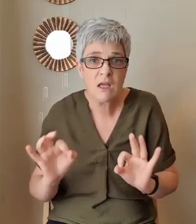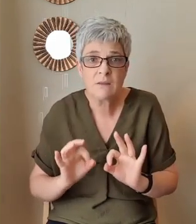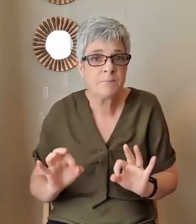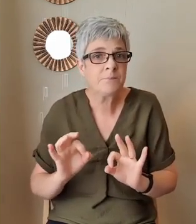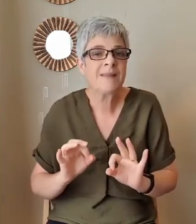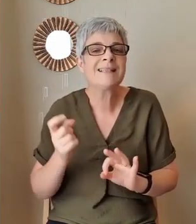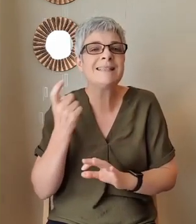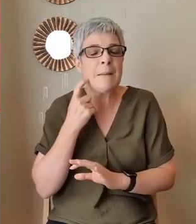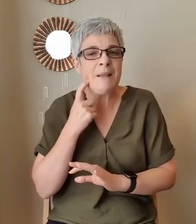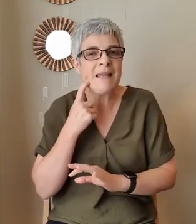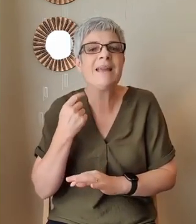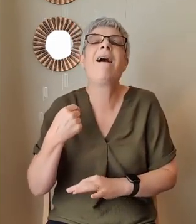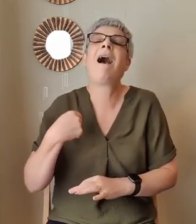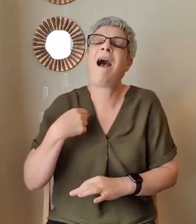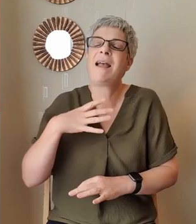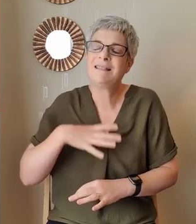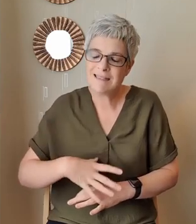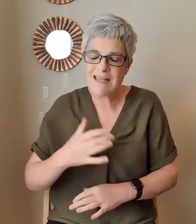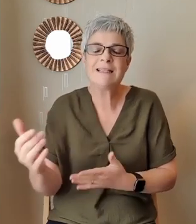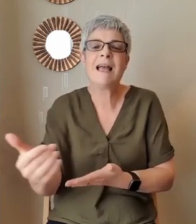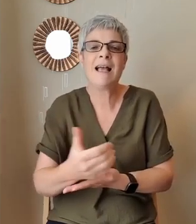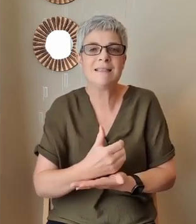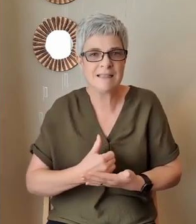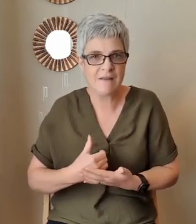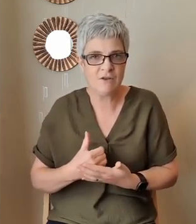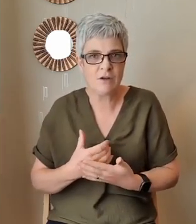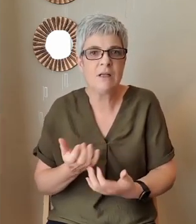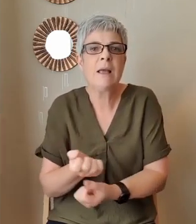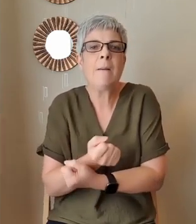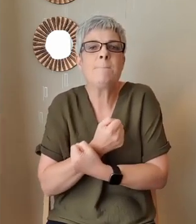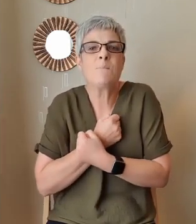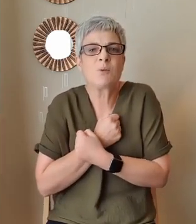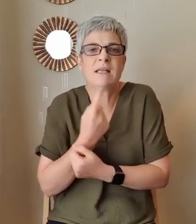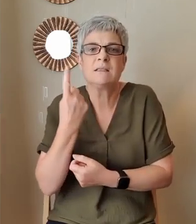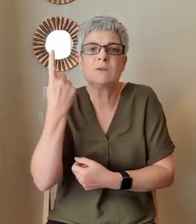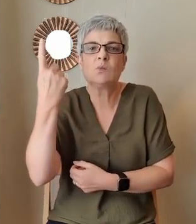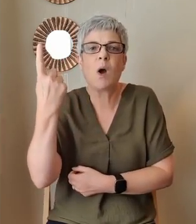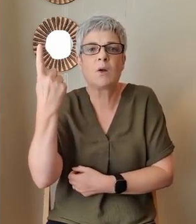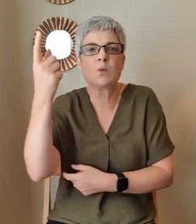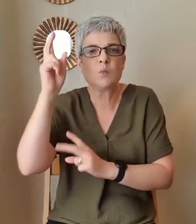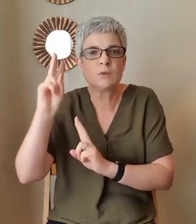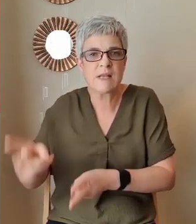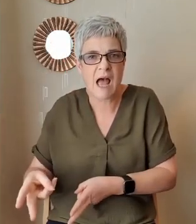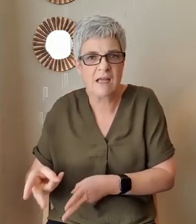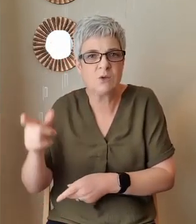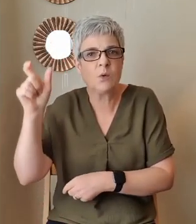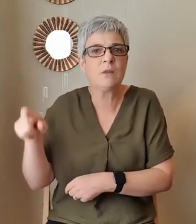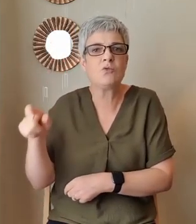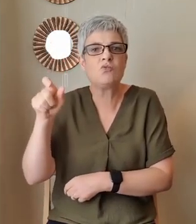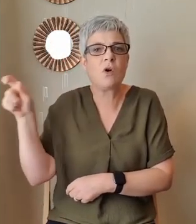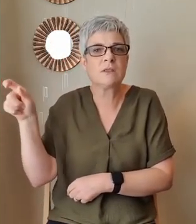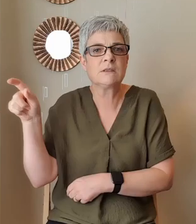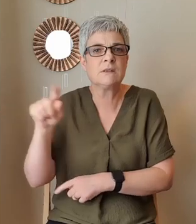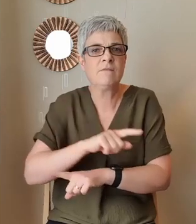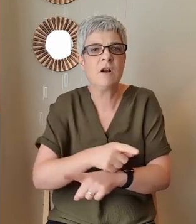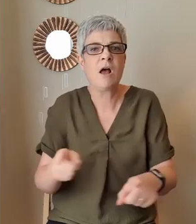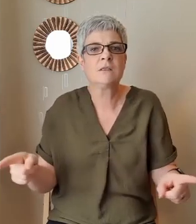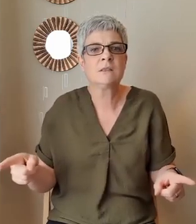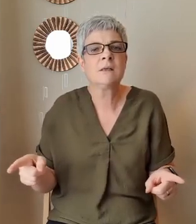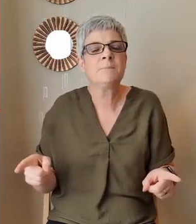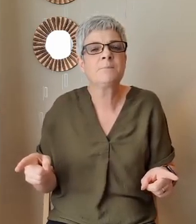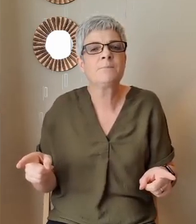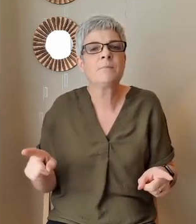simply, I need a Savior, and embrace the one who died on the cross for us. But